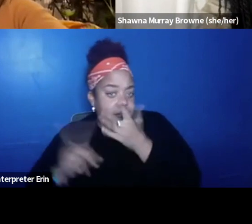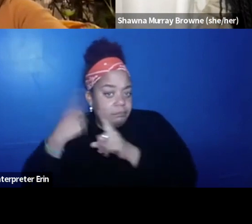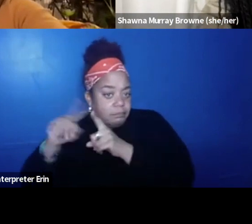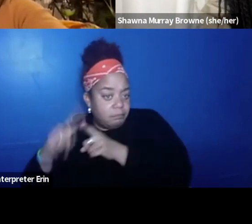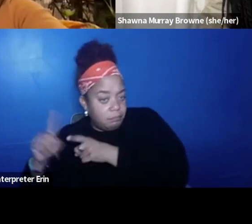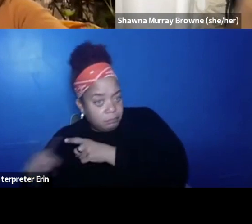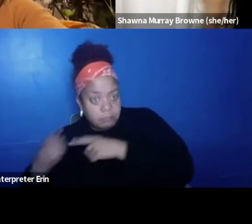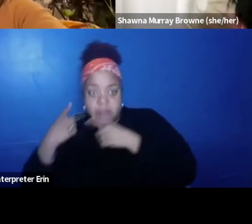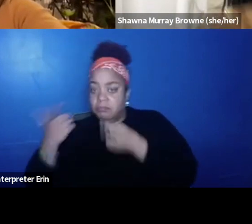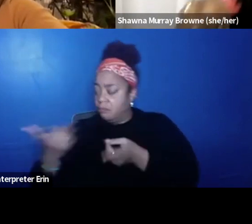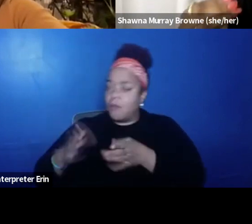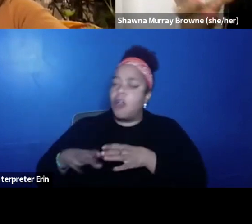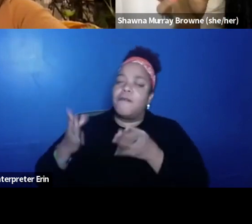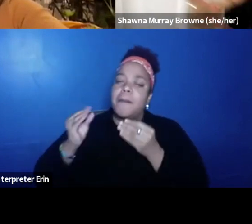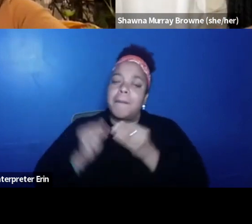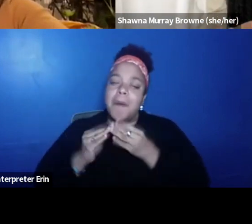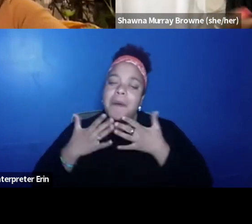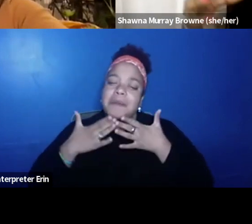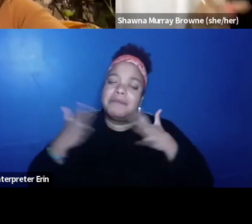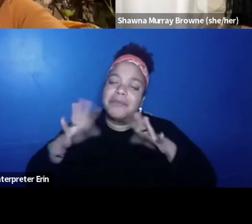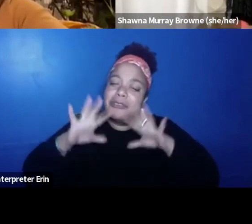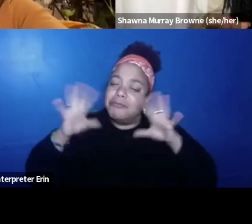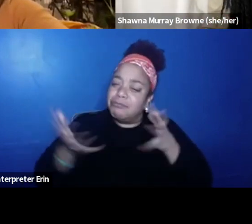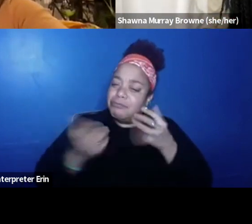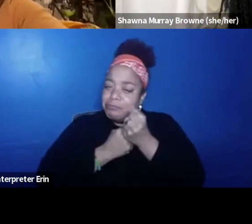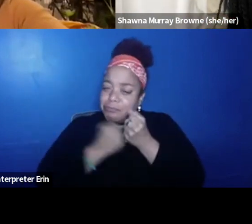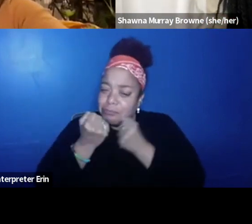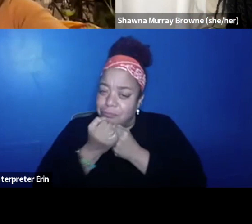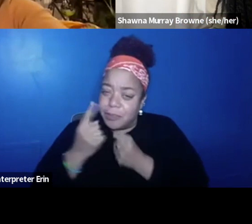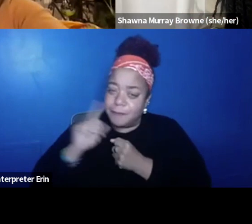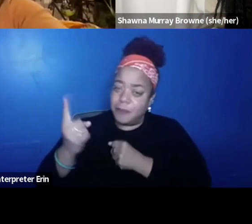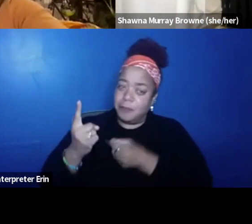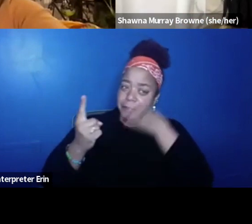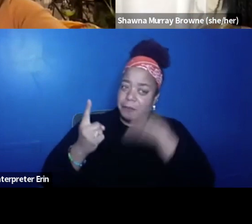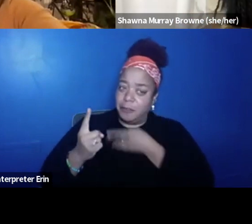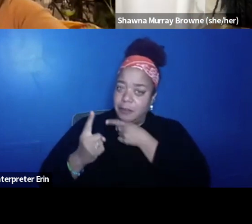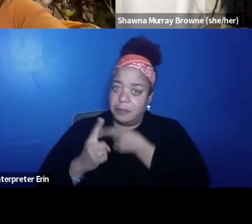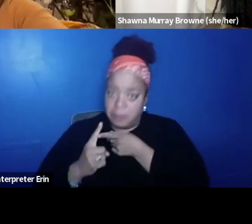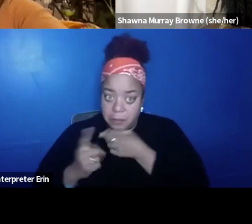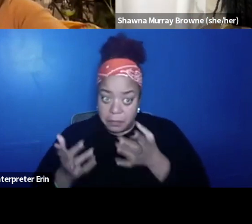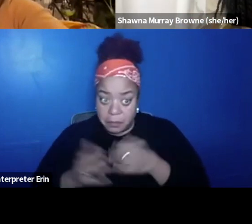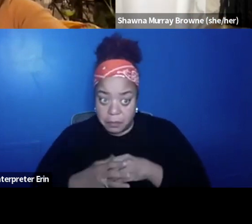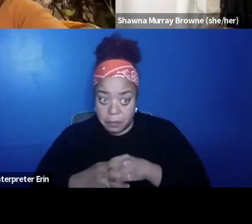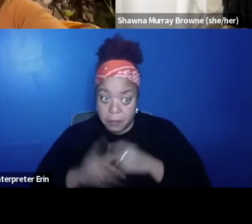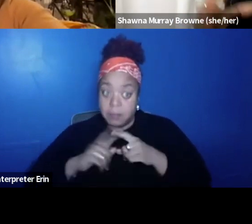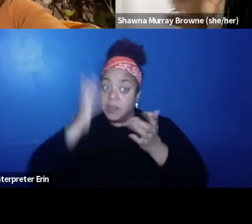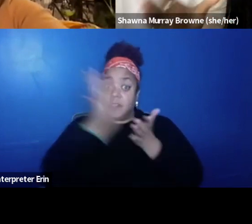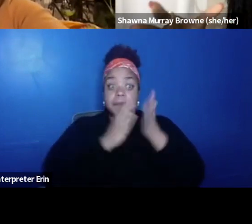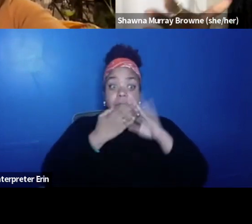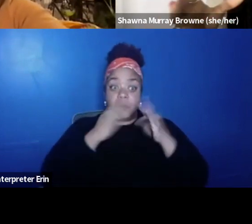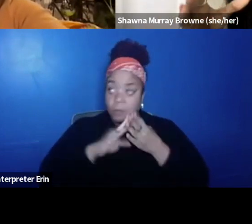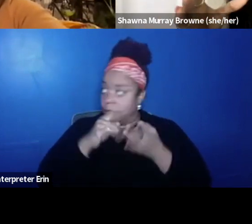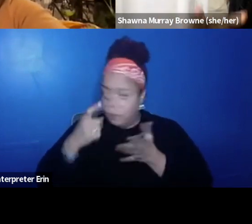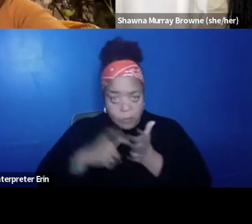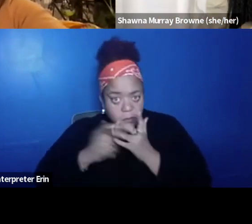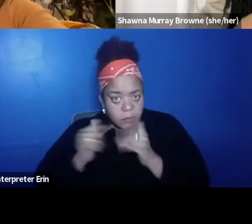for this person, which requires a certain level of community connection. And number 5, the